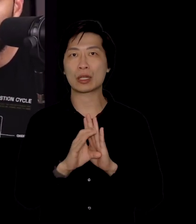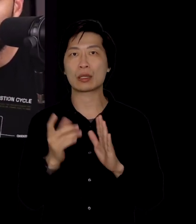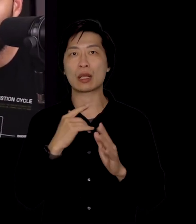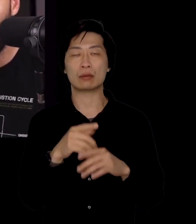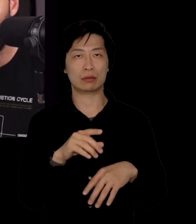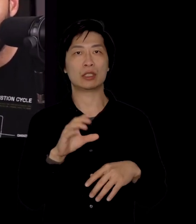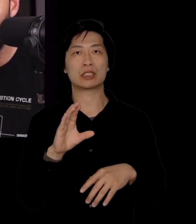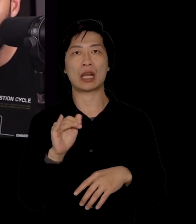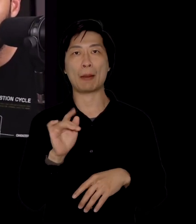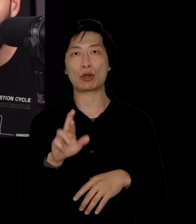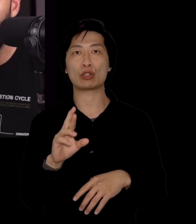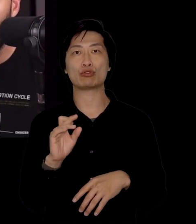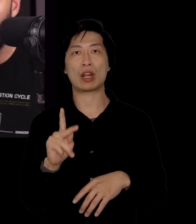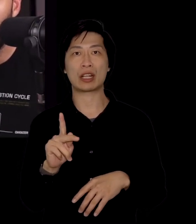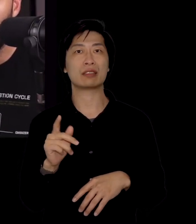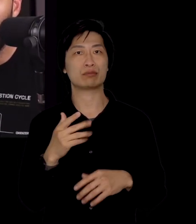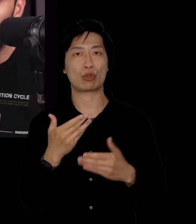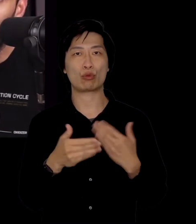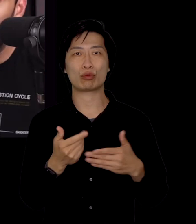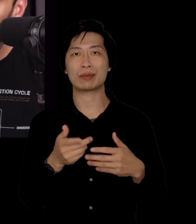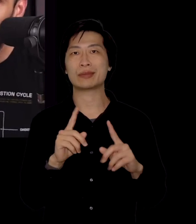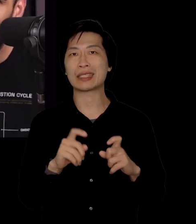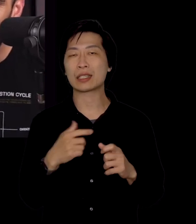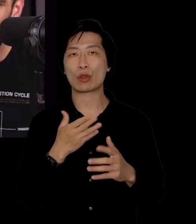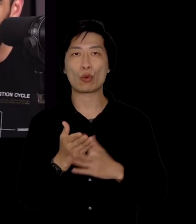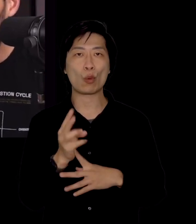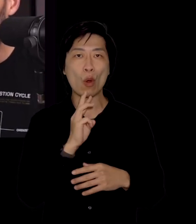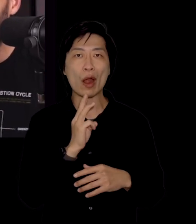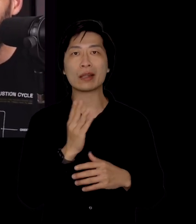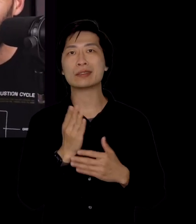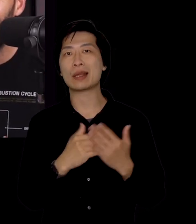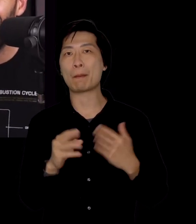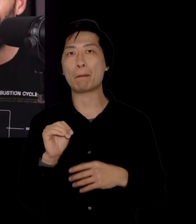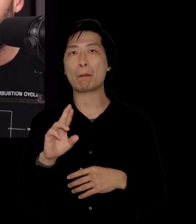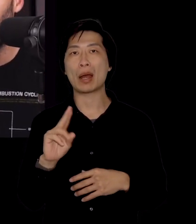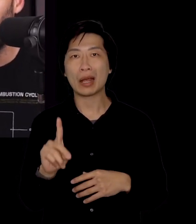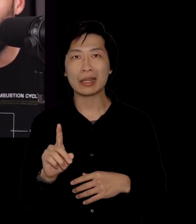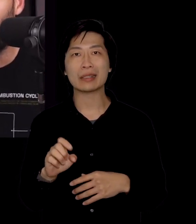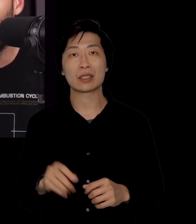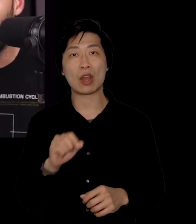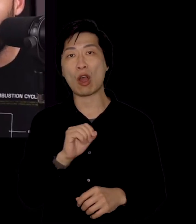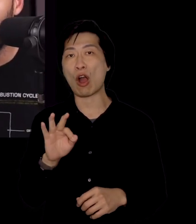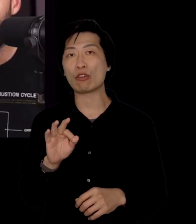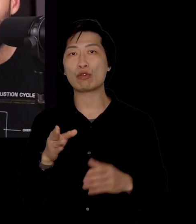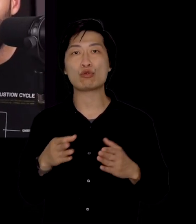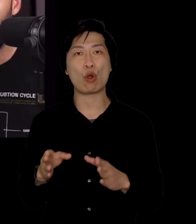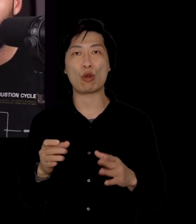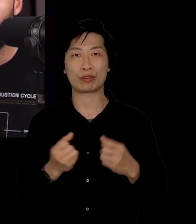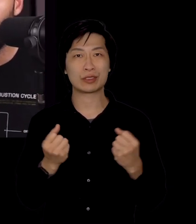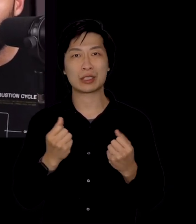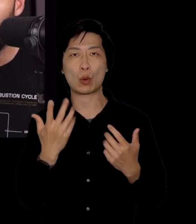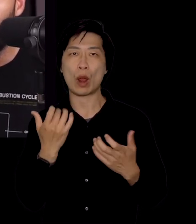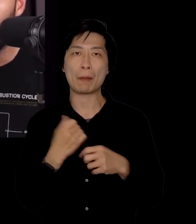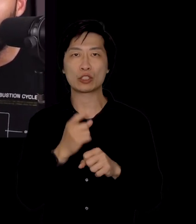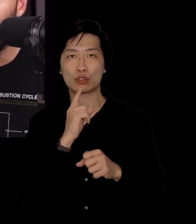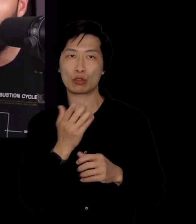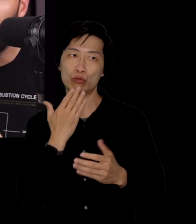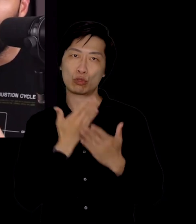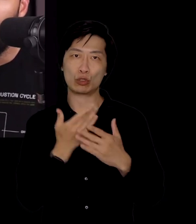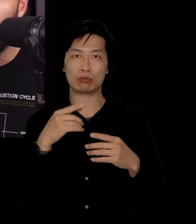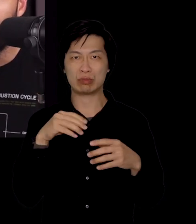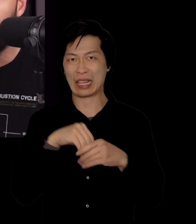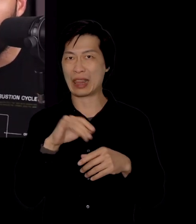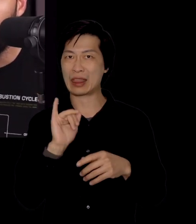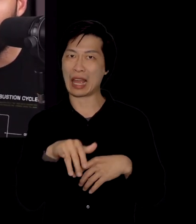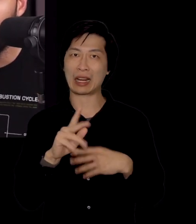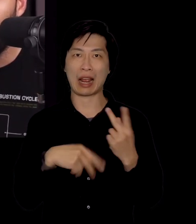going through some water testing. Here's going through some mud testing, I guess. It's going to be an off-road vehicle, so they want to make sure it holds up well